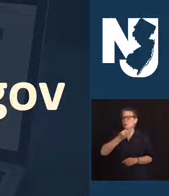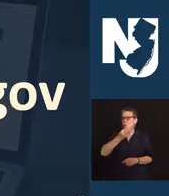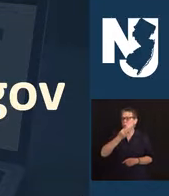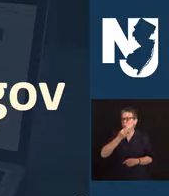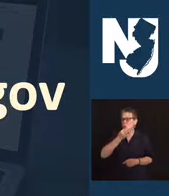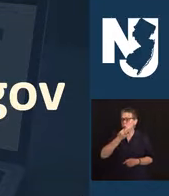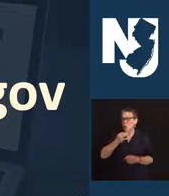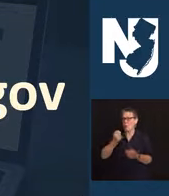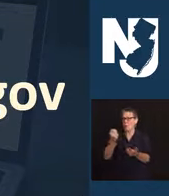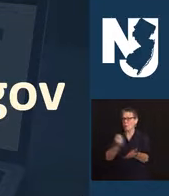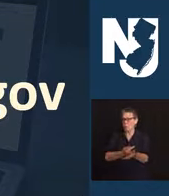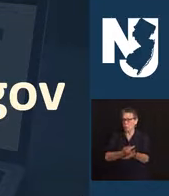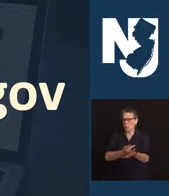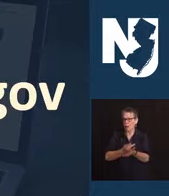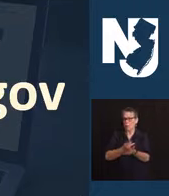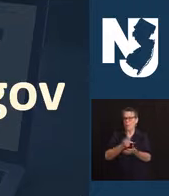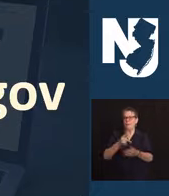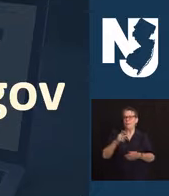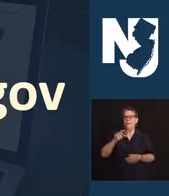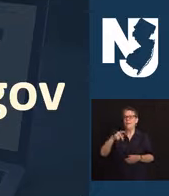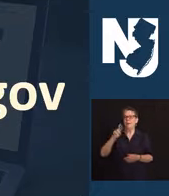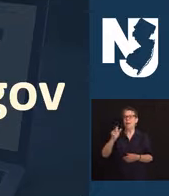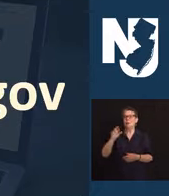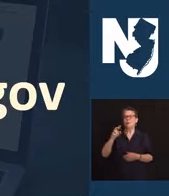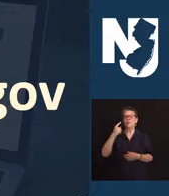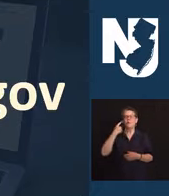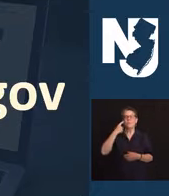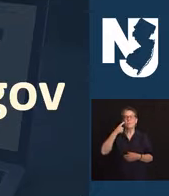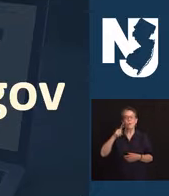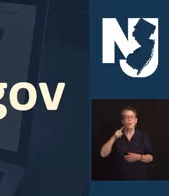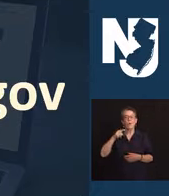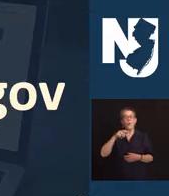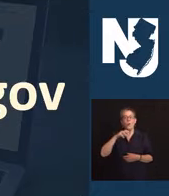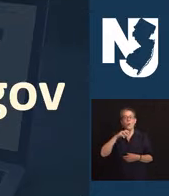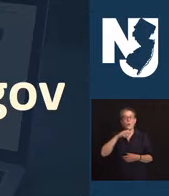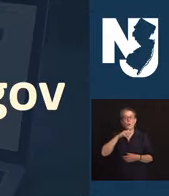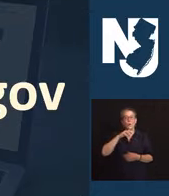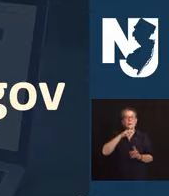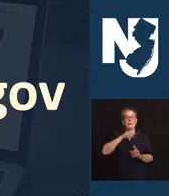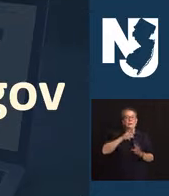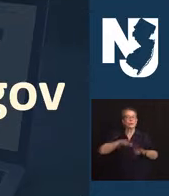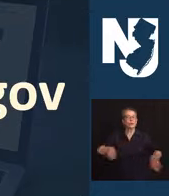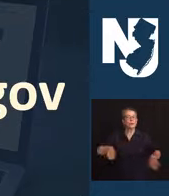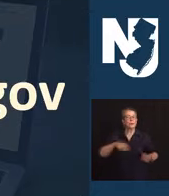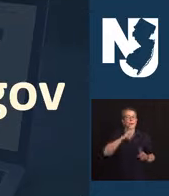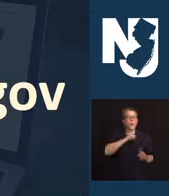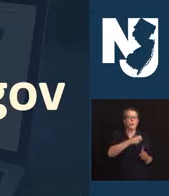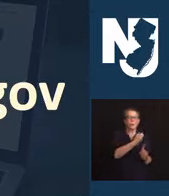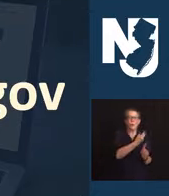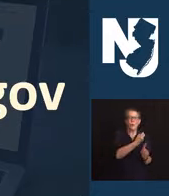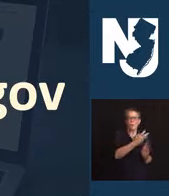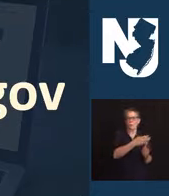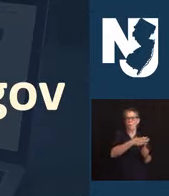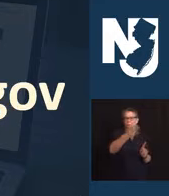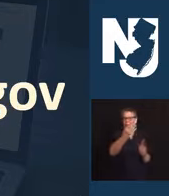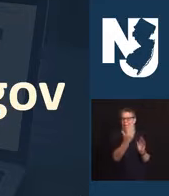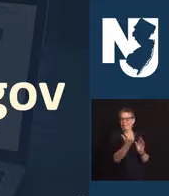use authorization application to vaccinate adolescents between the ages of 12 up to 15.